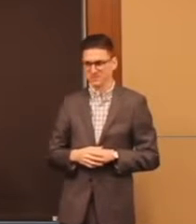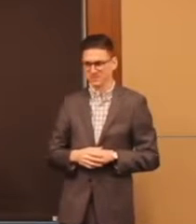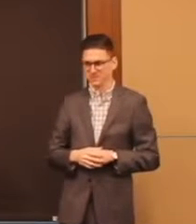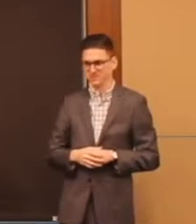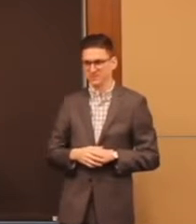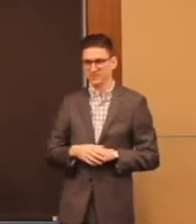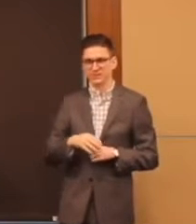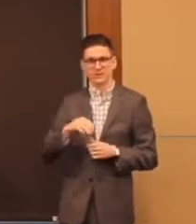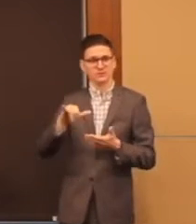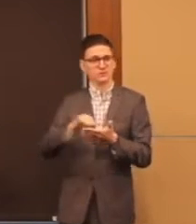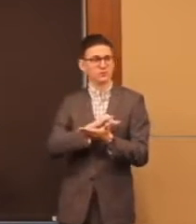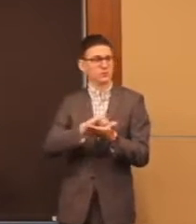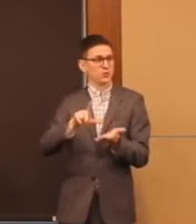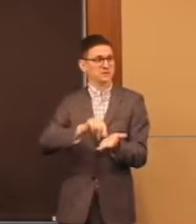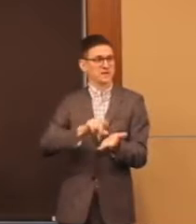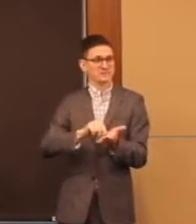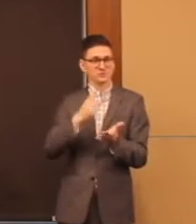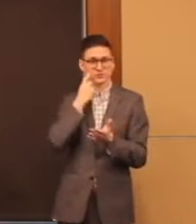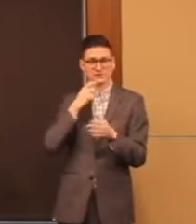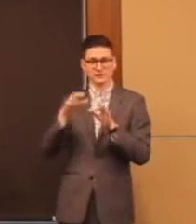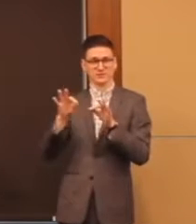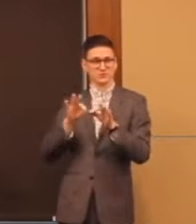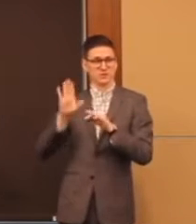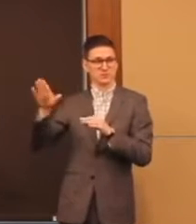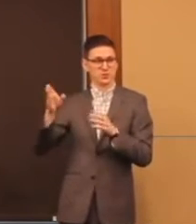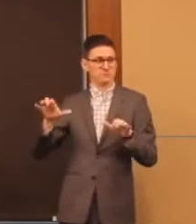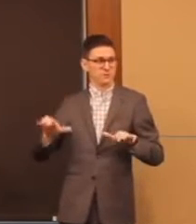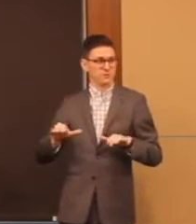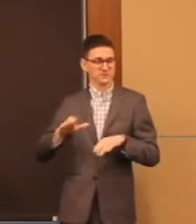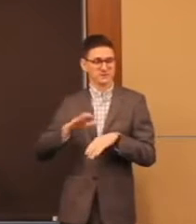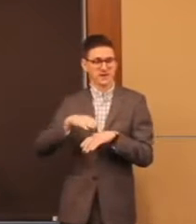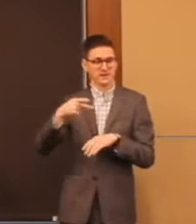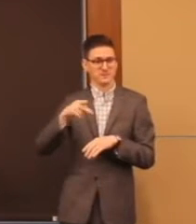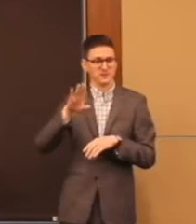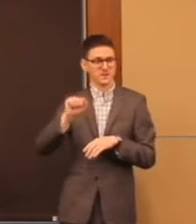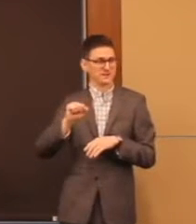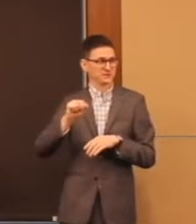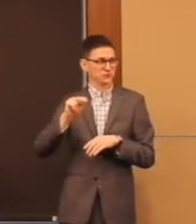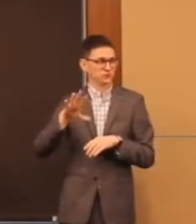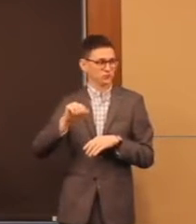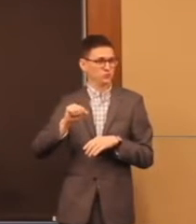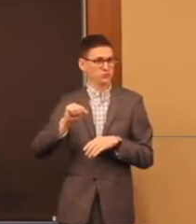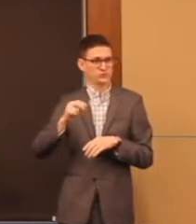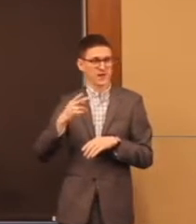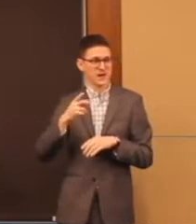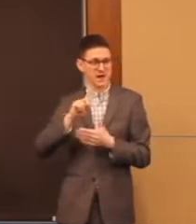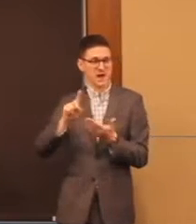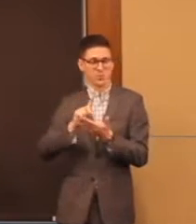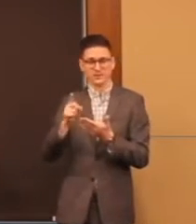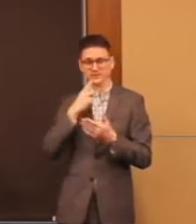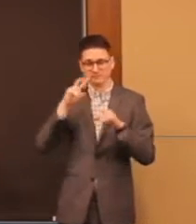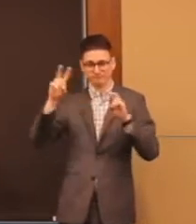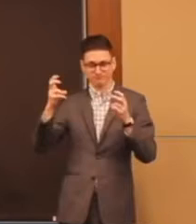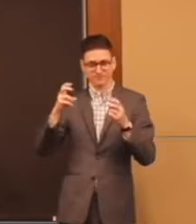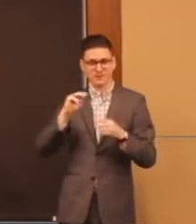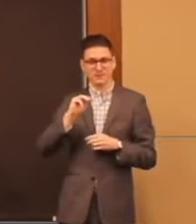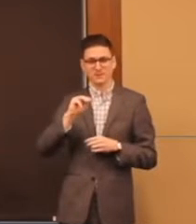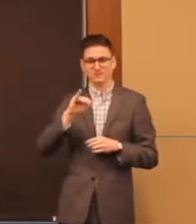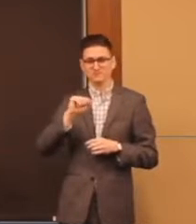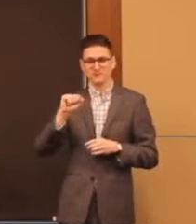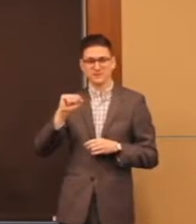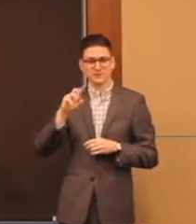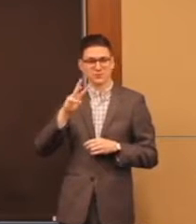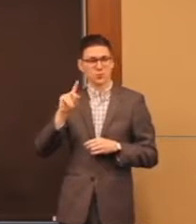The New York Times recently described Judy's performance on the PBS NewsHour as follows, quote, "Miss Woodruff's